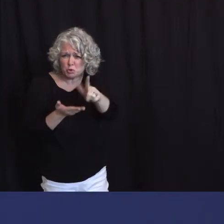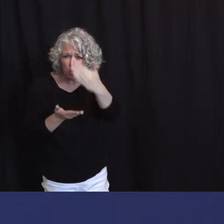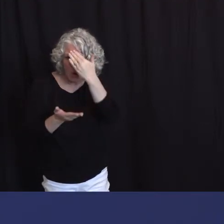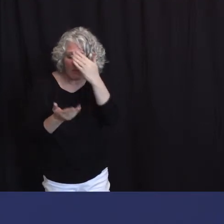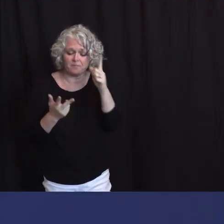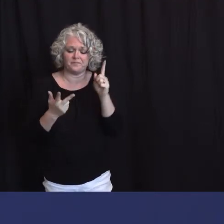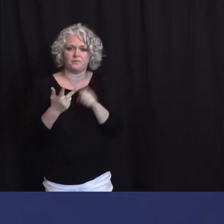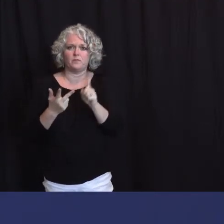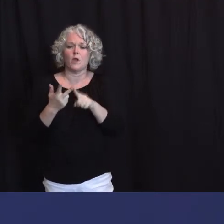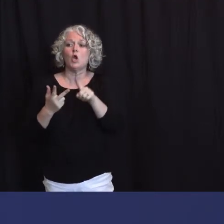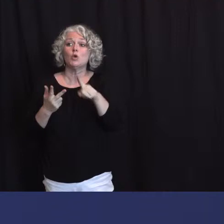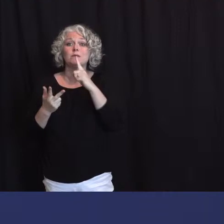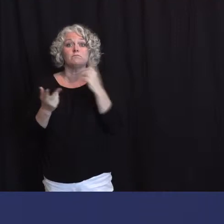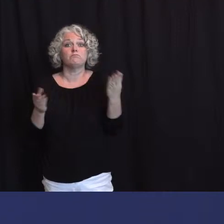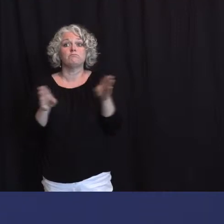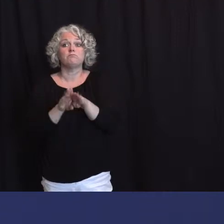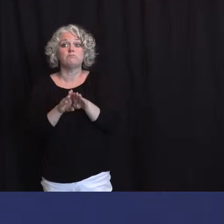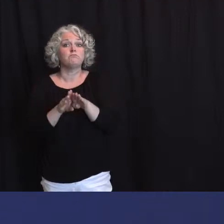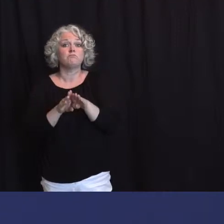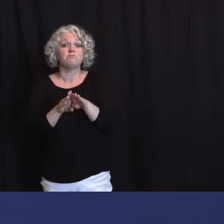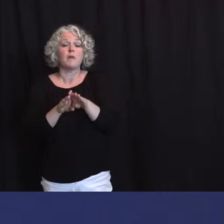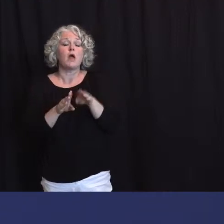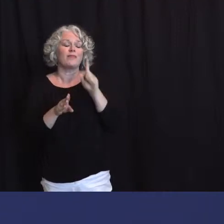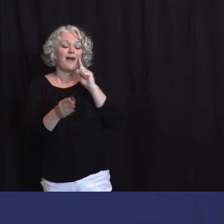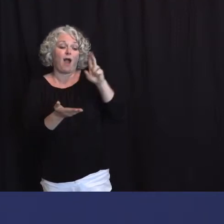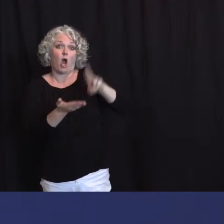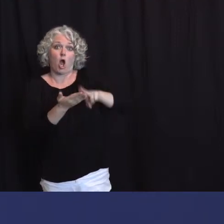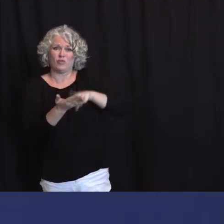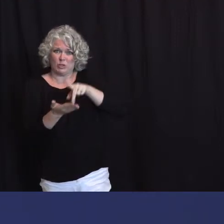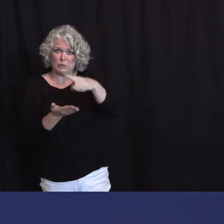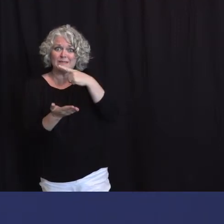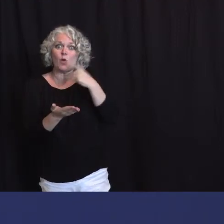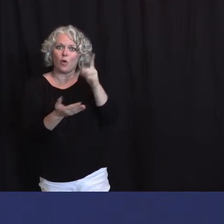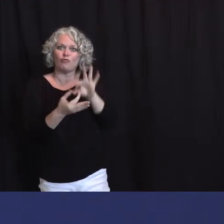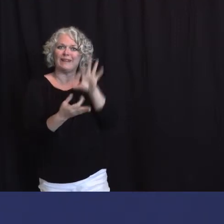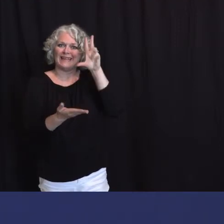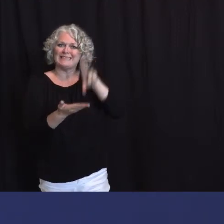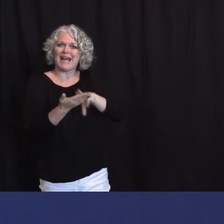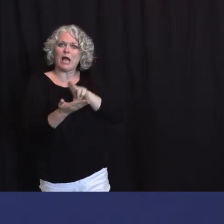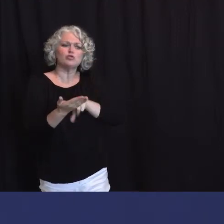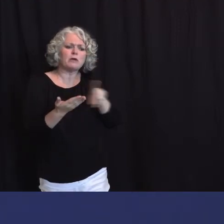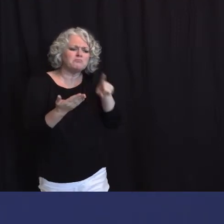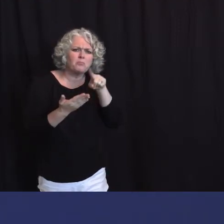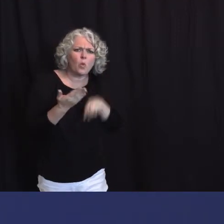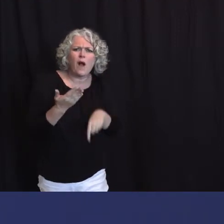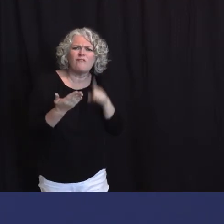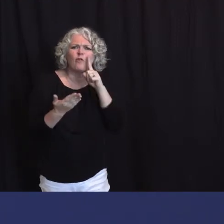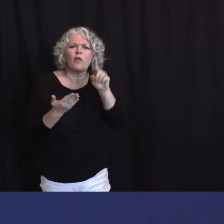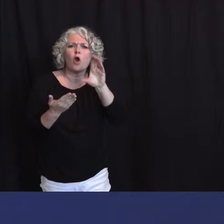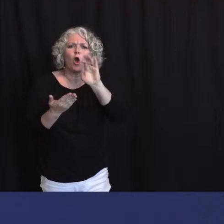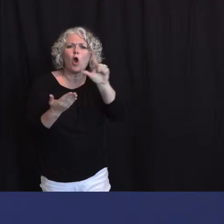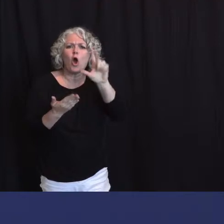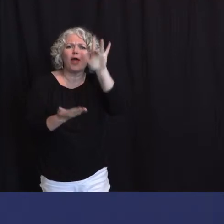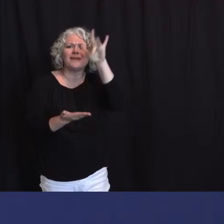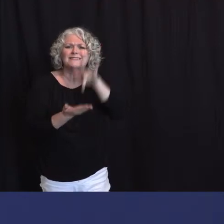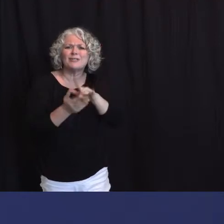center contracts. Why haven't you released them? And how close are you to releasing data about breakthrough COVID cases, and what's the